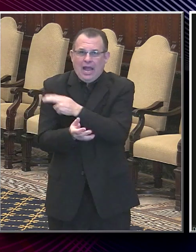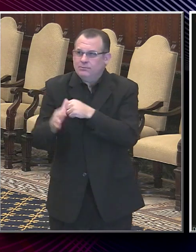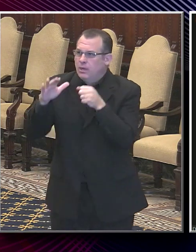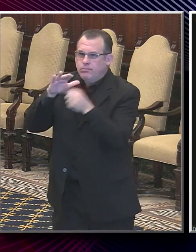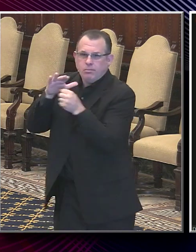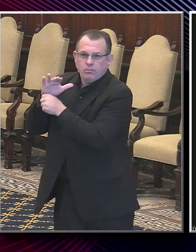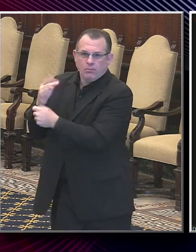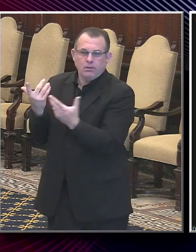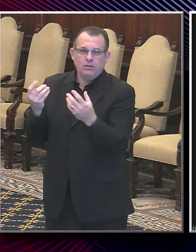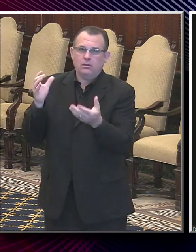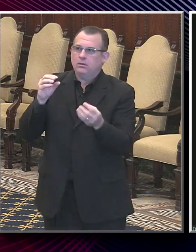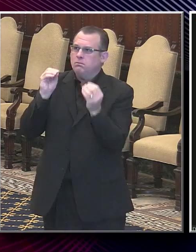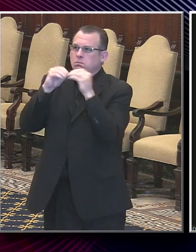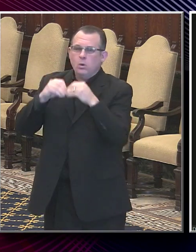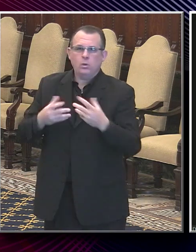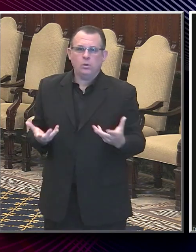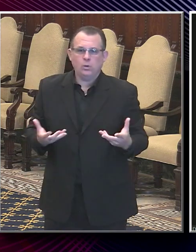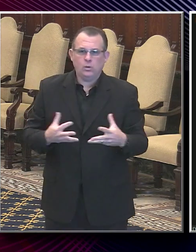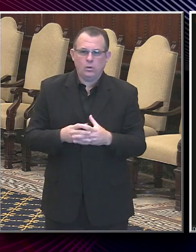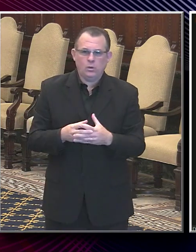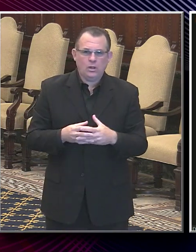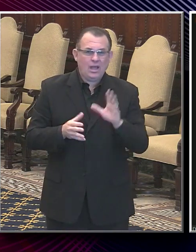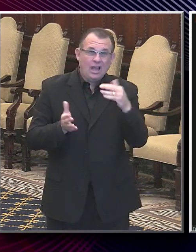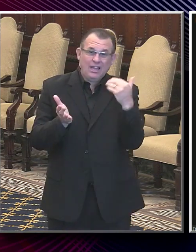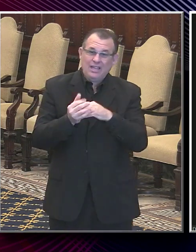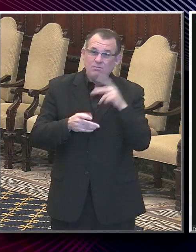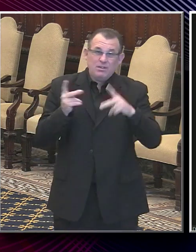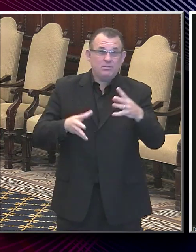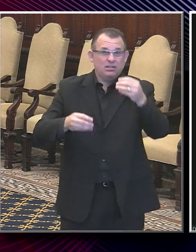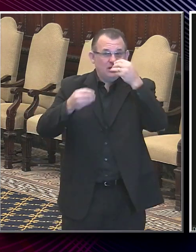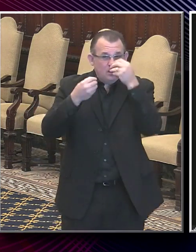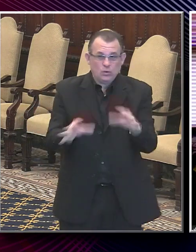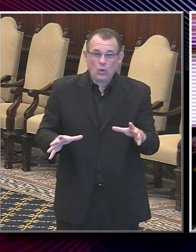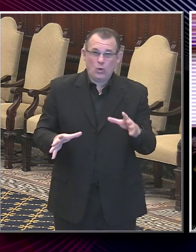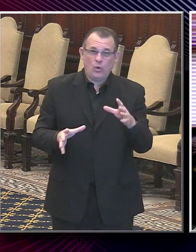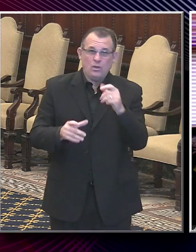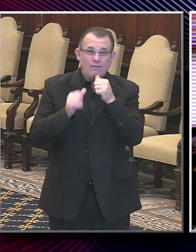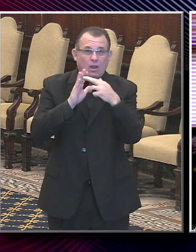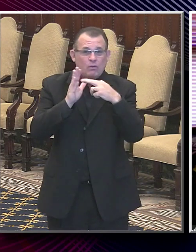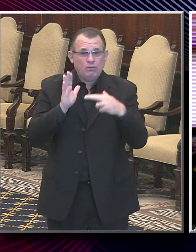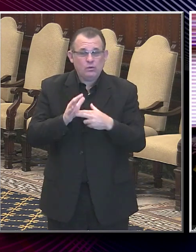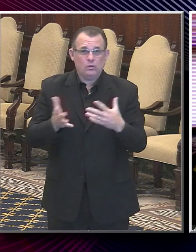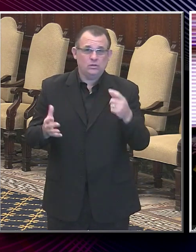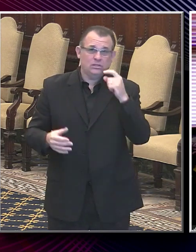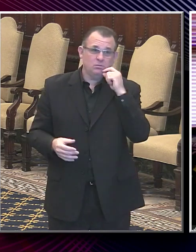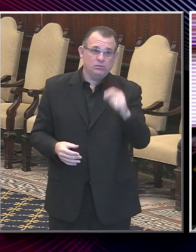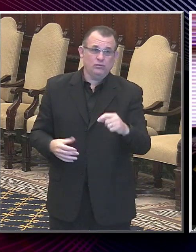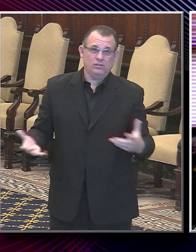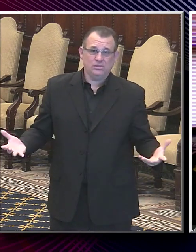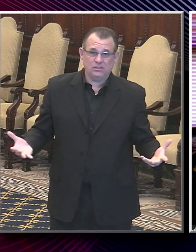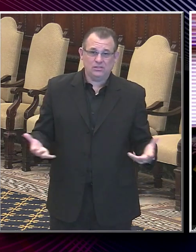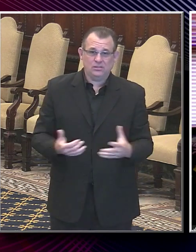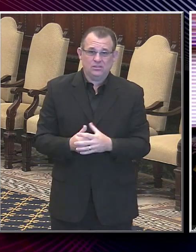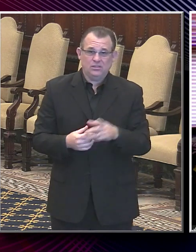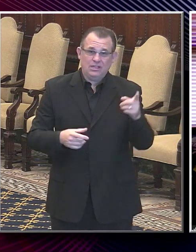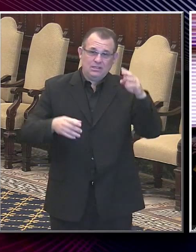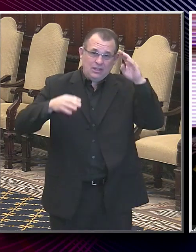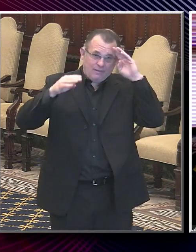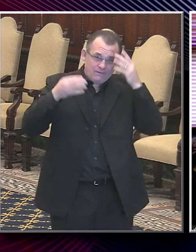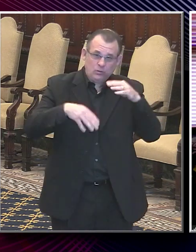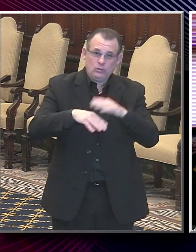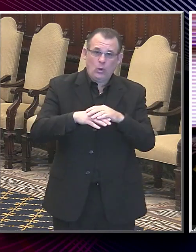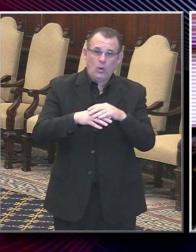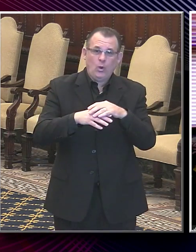you have some people who are pretty dedicated to not following the rules. Well, they're dedicated to putting us back in the red state as opposed to